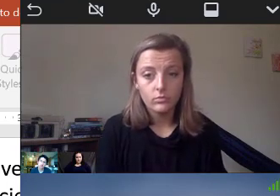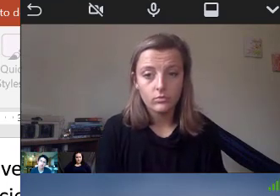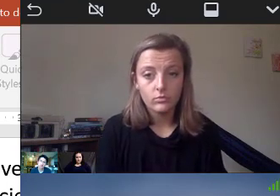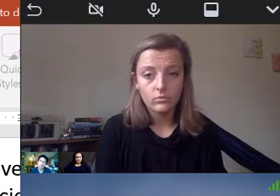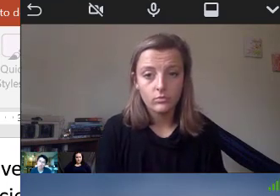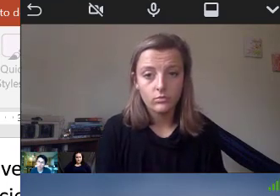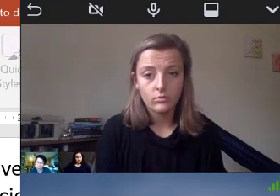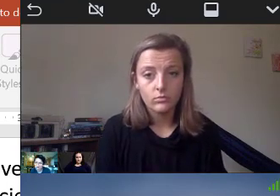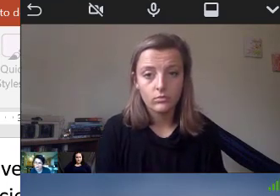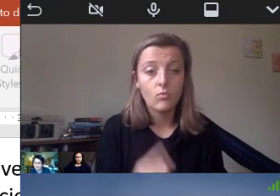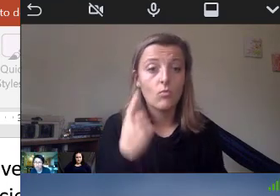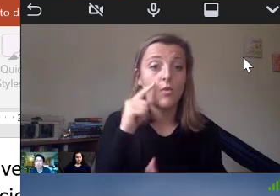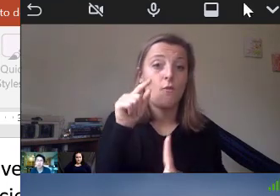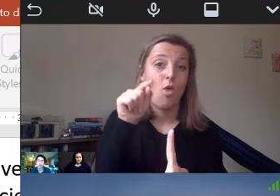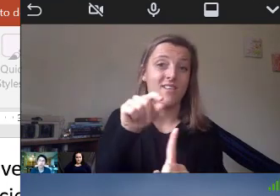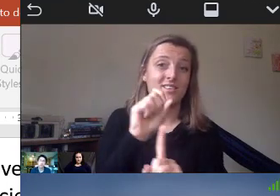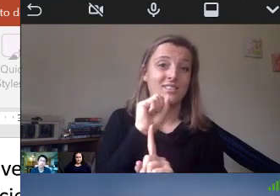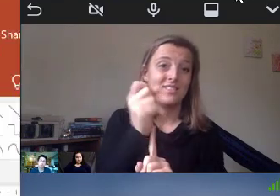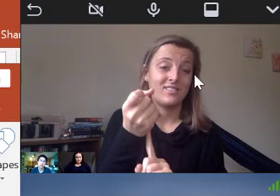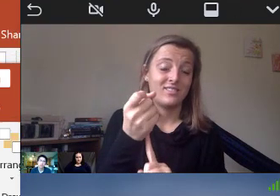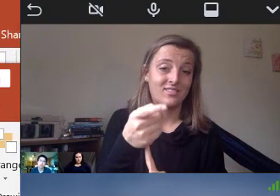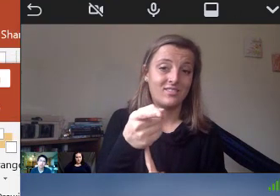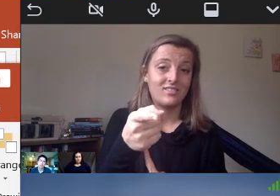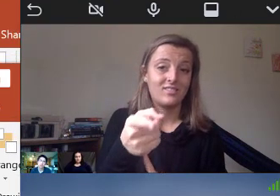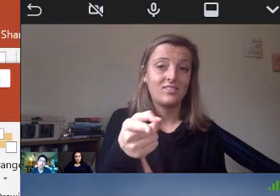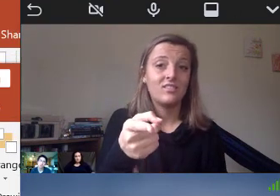case is that